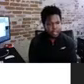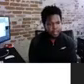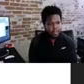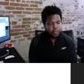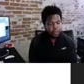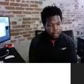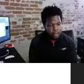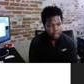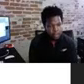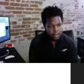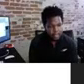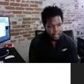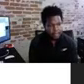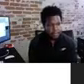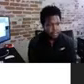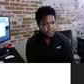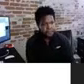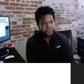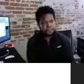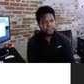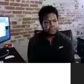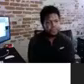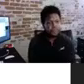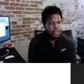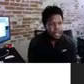race unreported. Next slide, please.